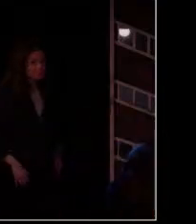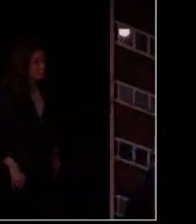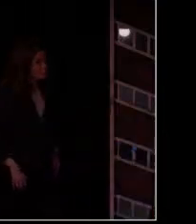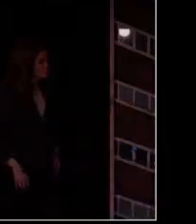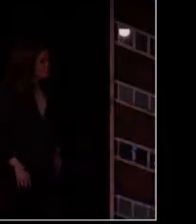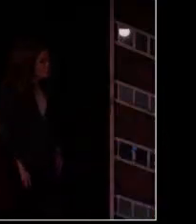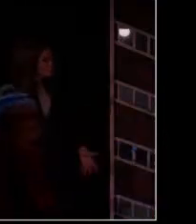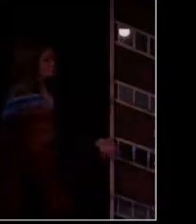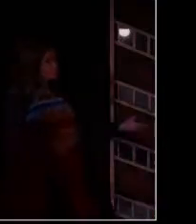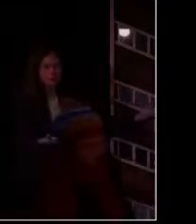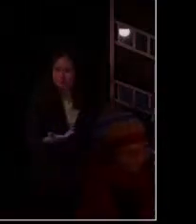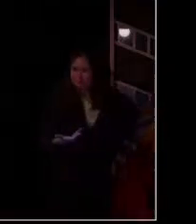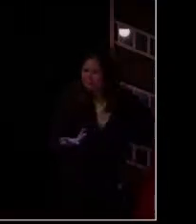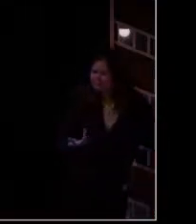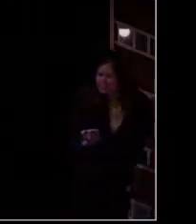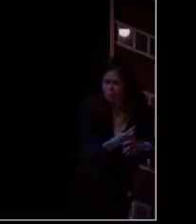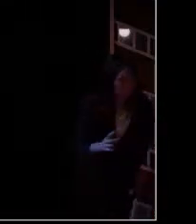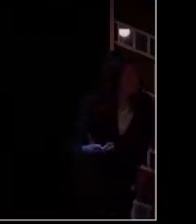Madam,